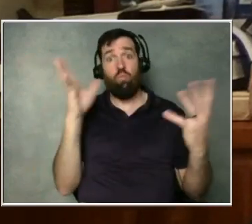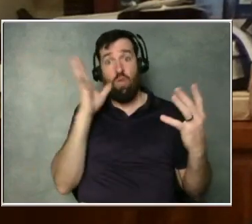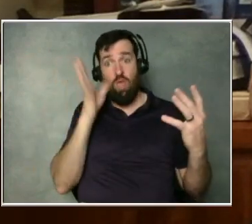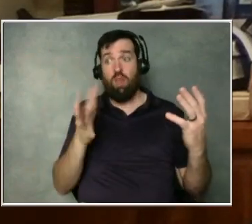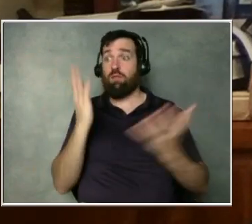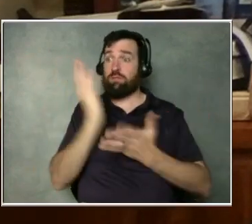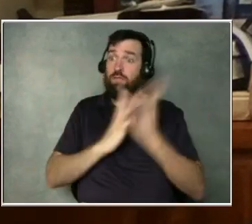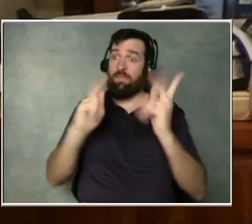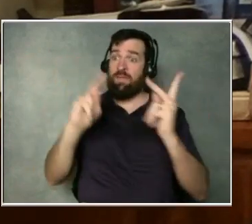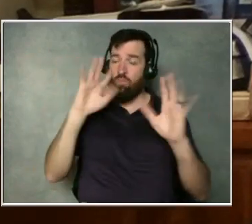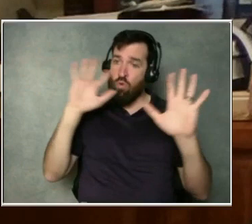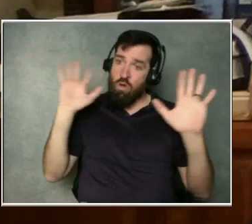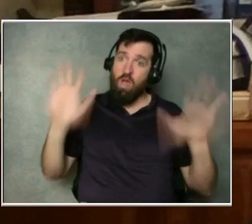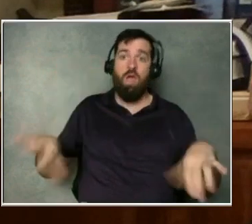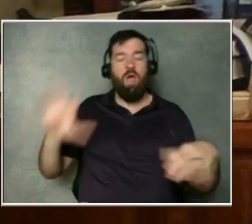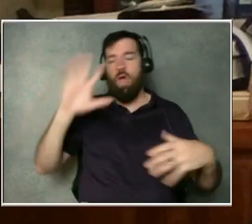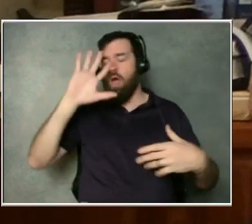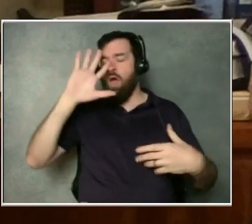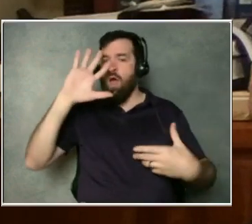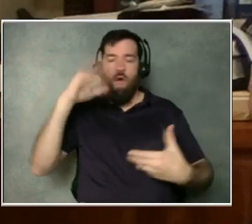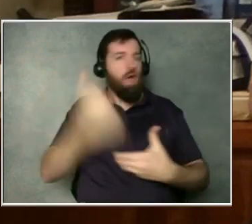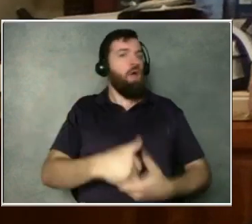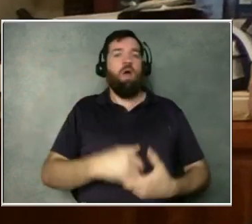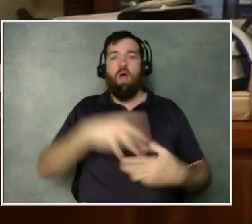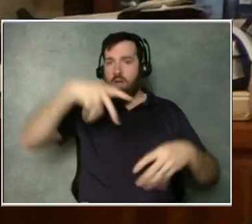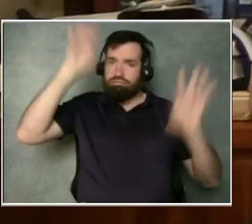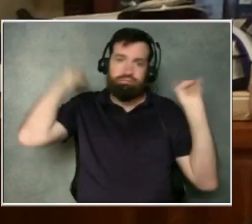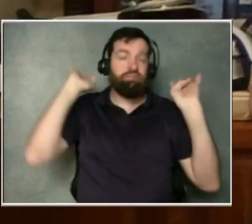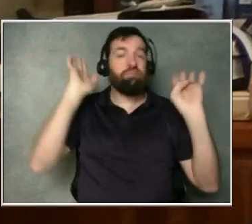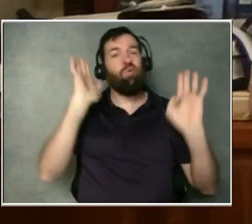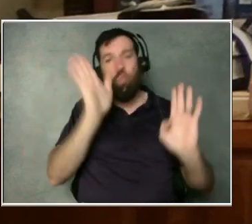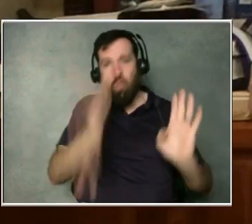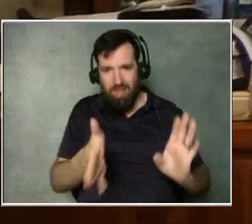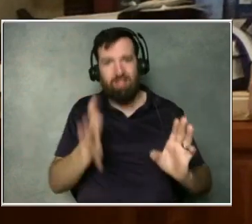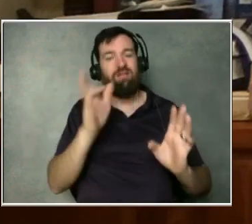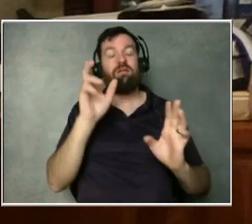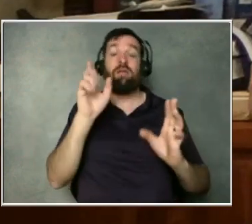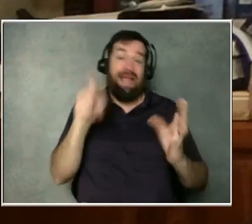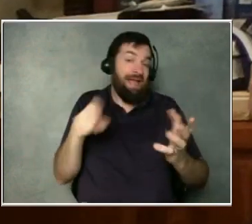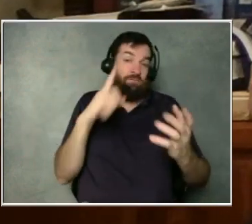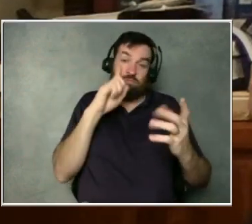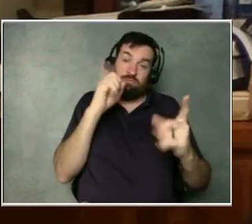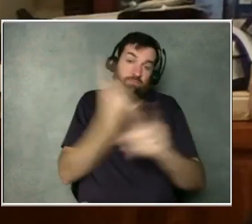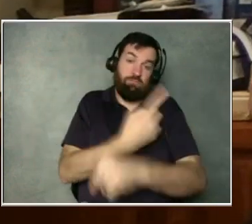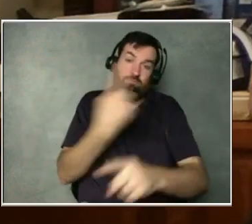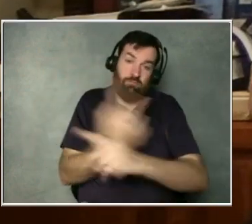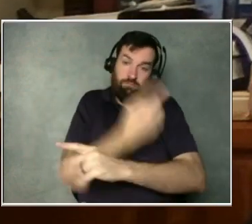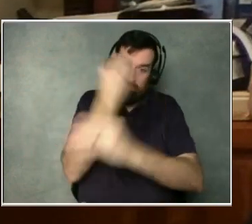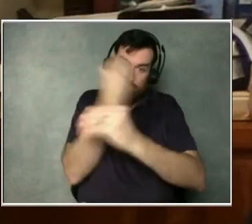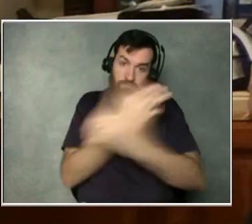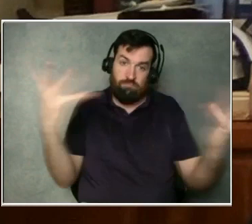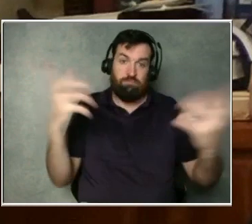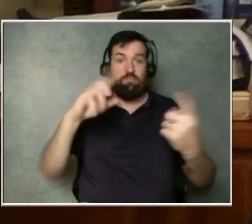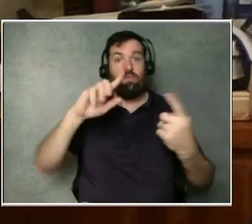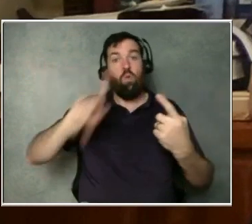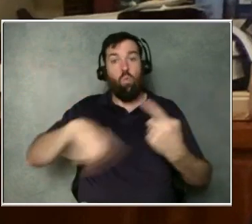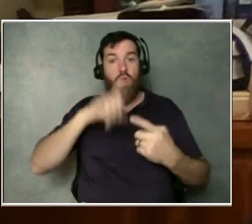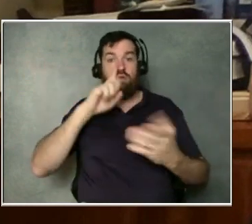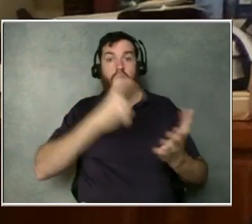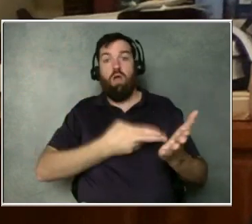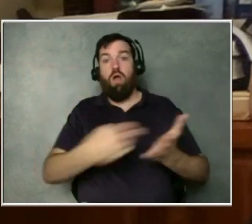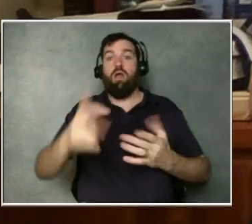people panic, you have to give them the proper information. And I have found that when you are honest